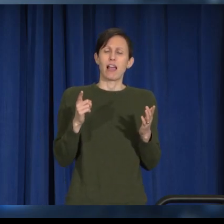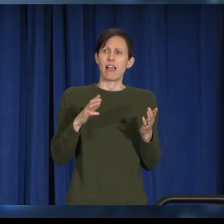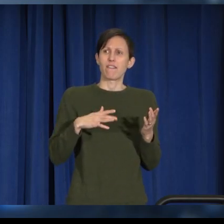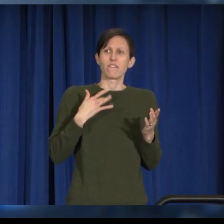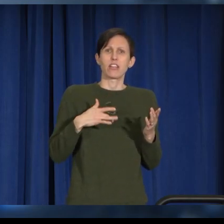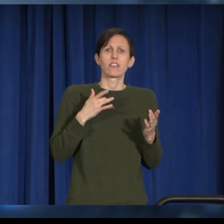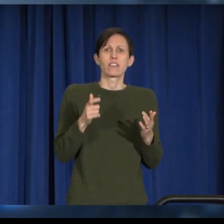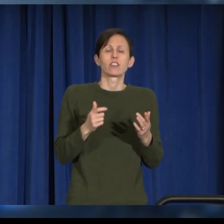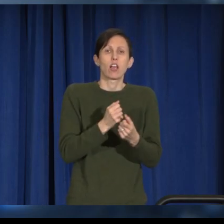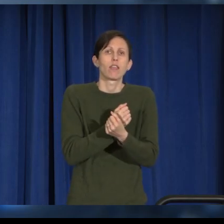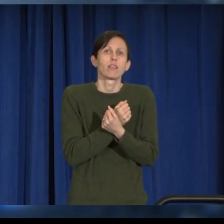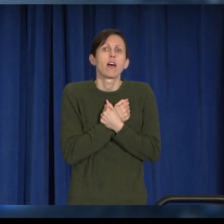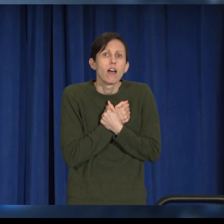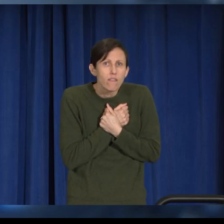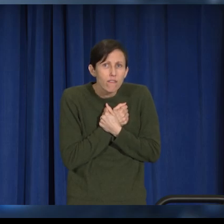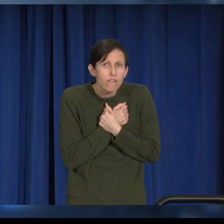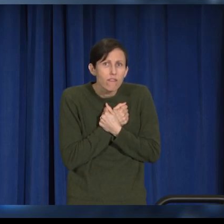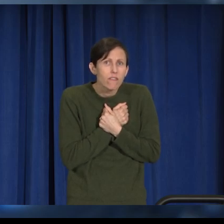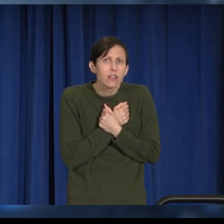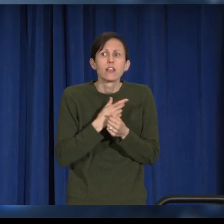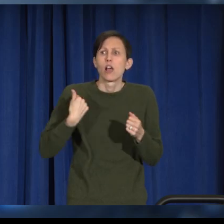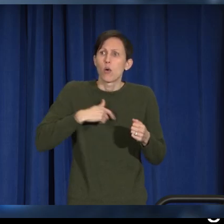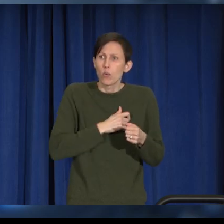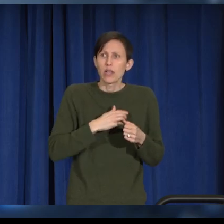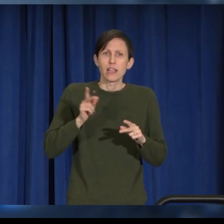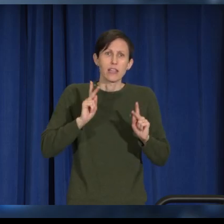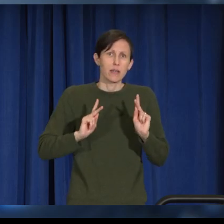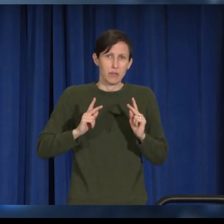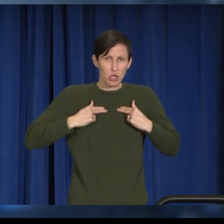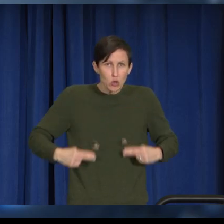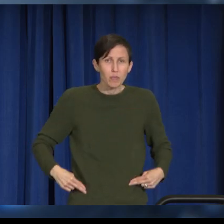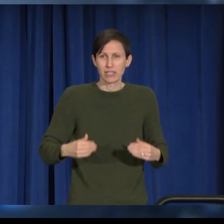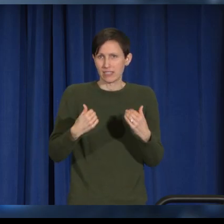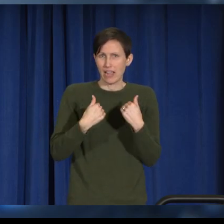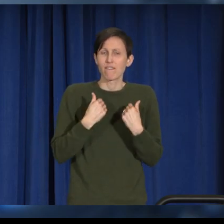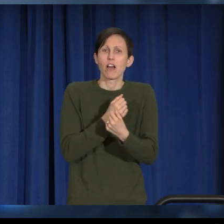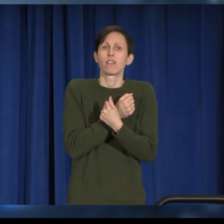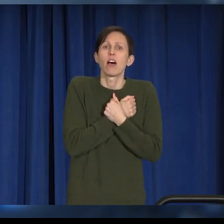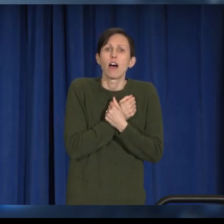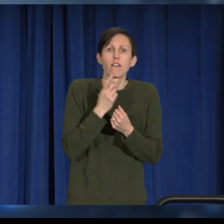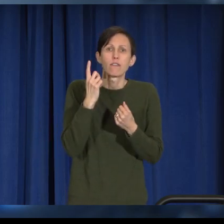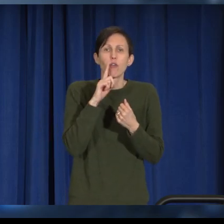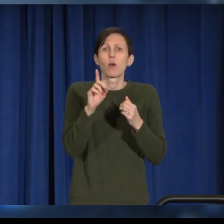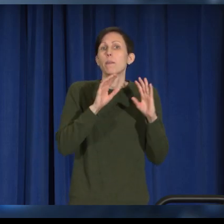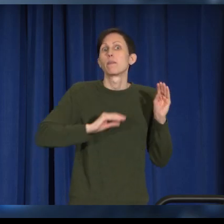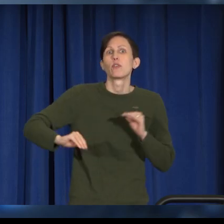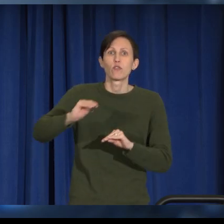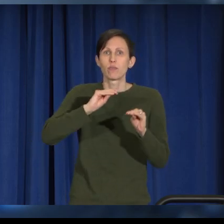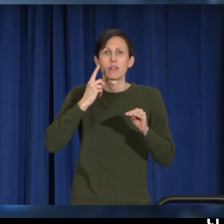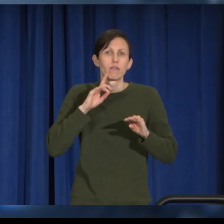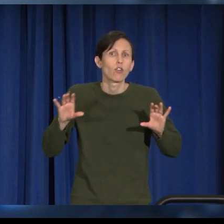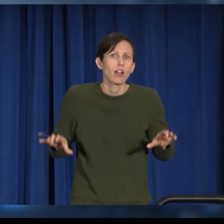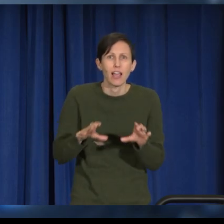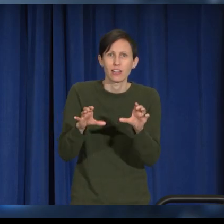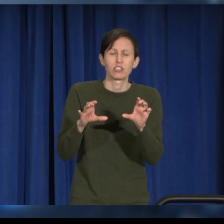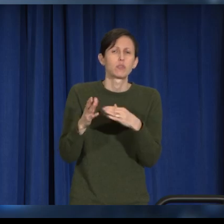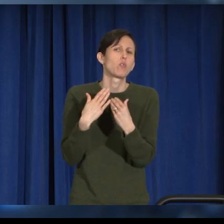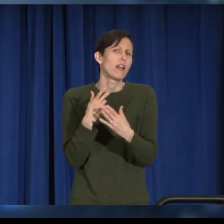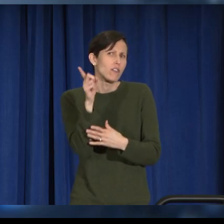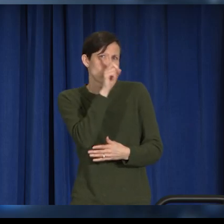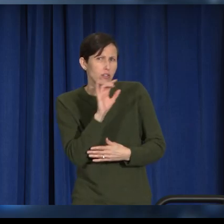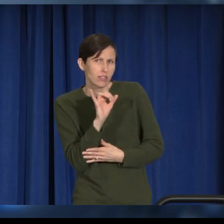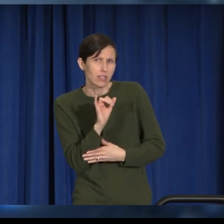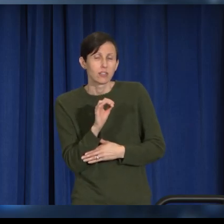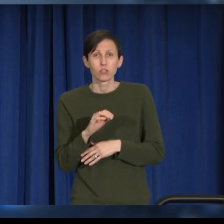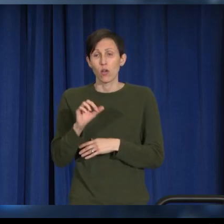humans for being active, for moving, whatever that movement might look like. So through adaptive sports